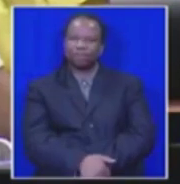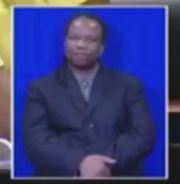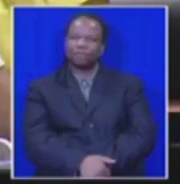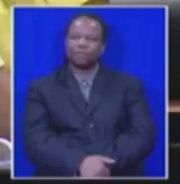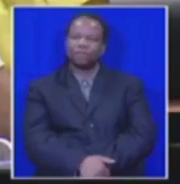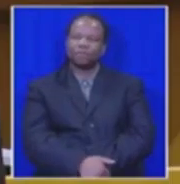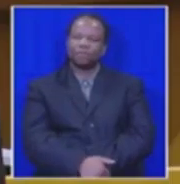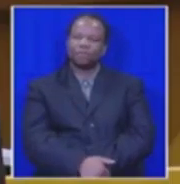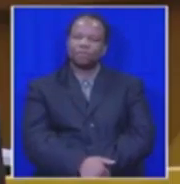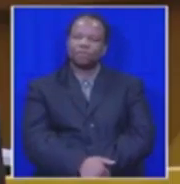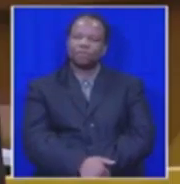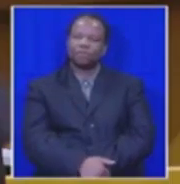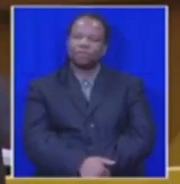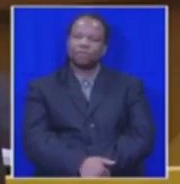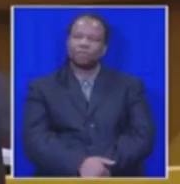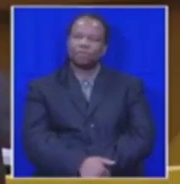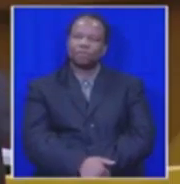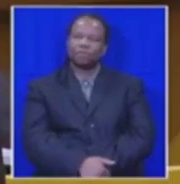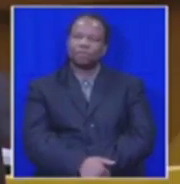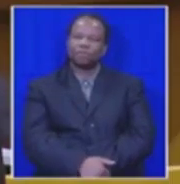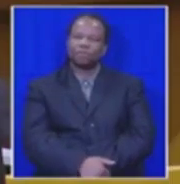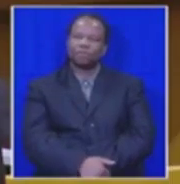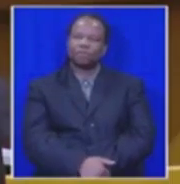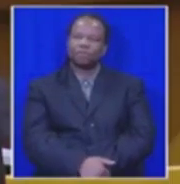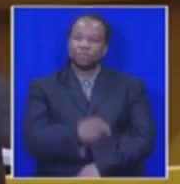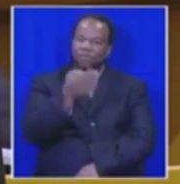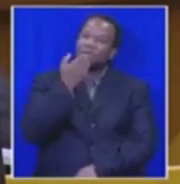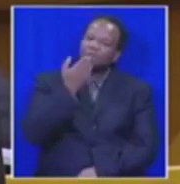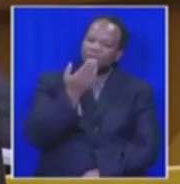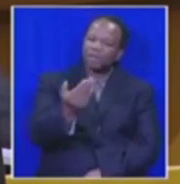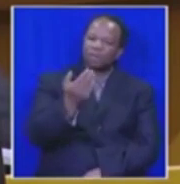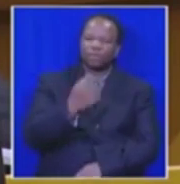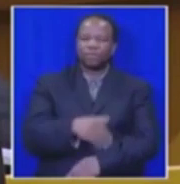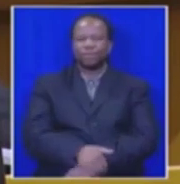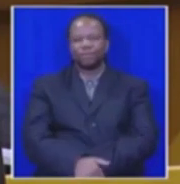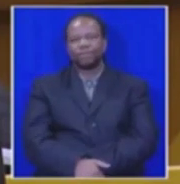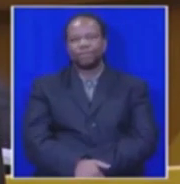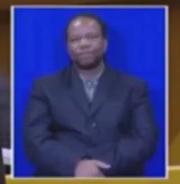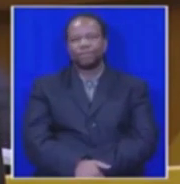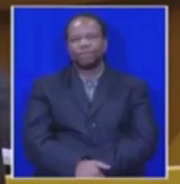Thank you very much, Honorable Speaker. Well,